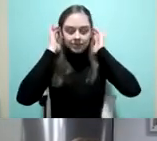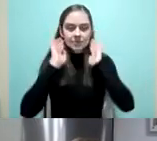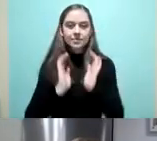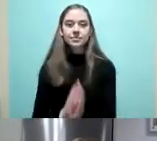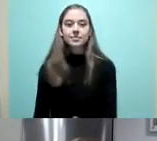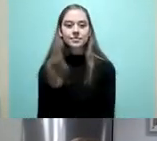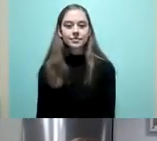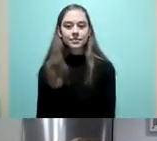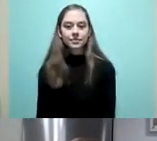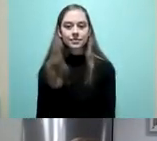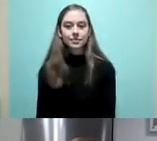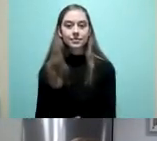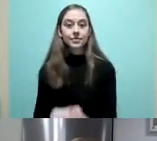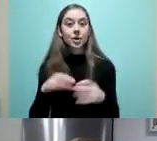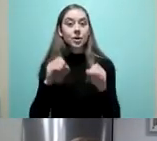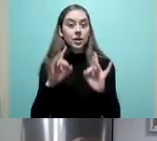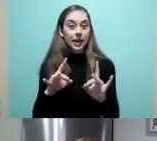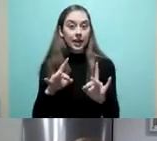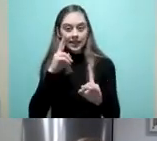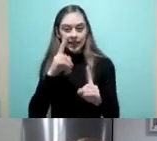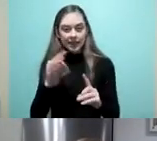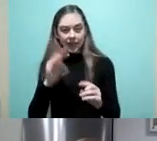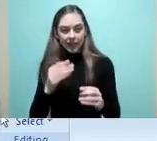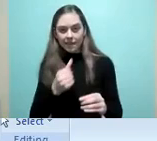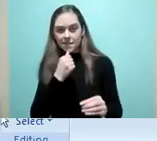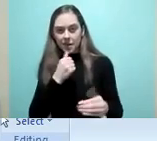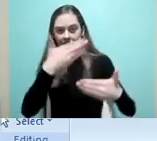Okay, so I'm just going to try and get the first one up.